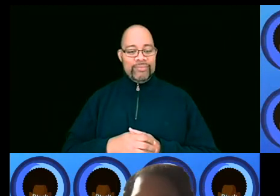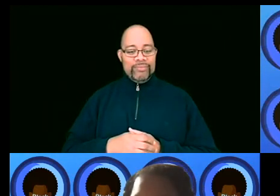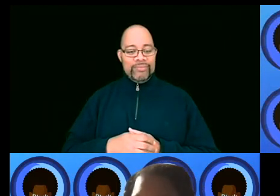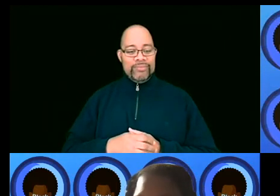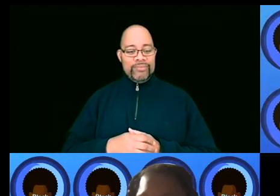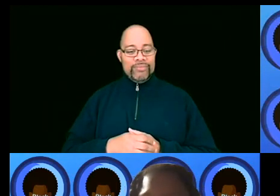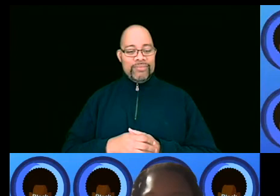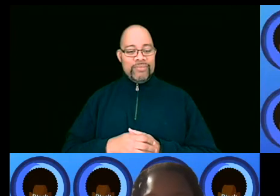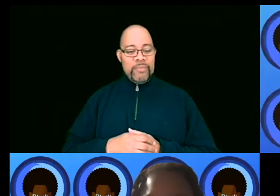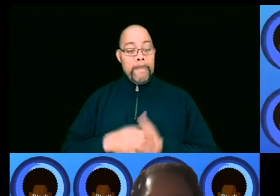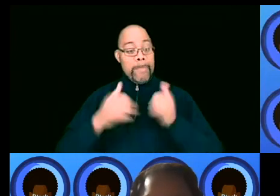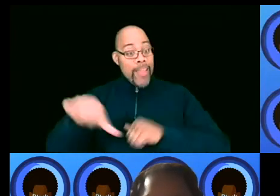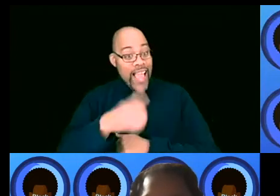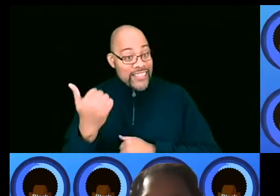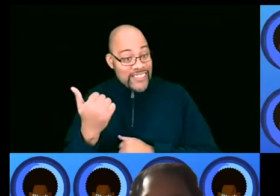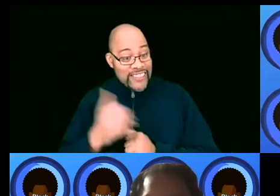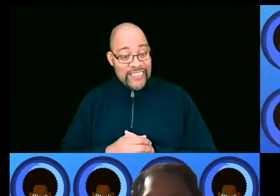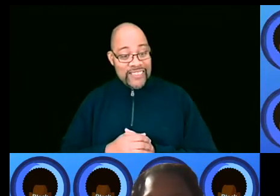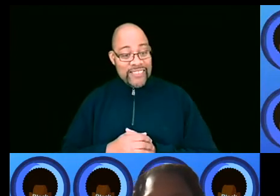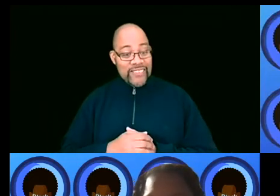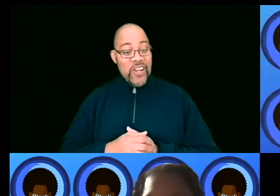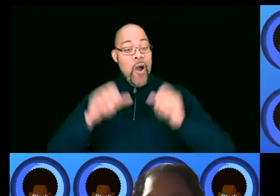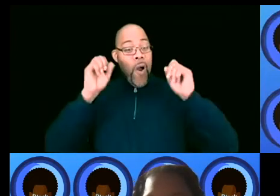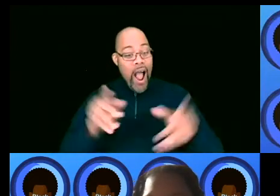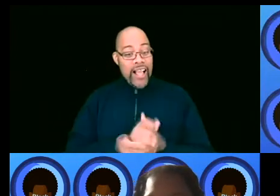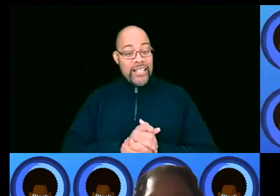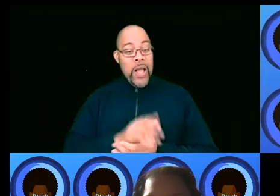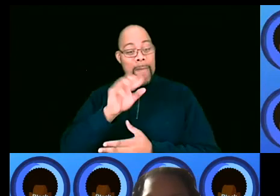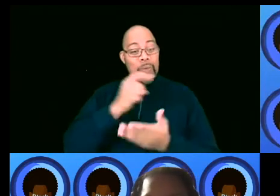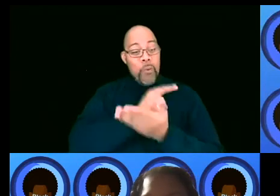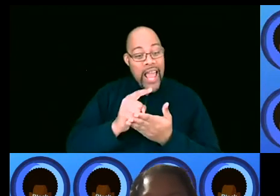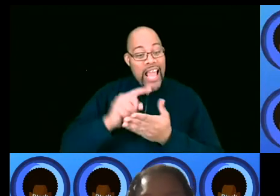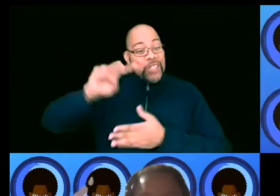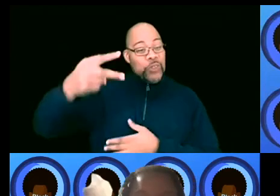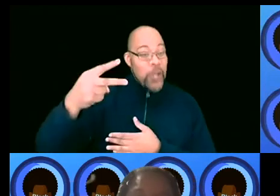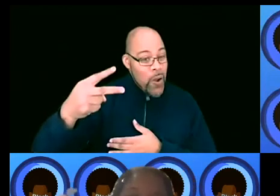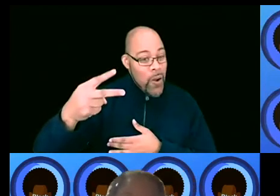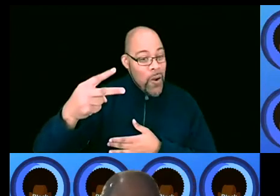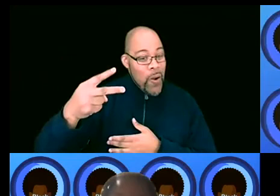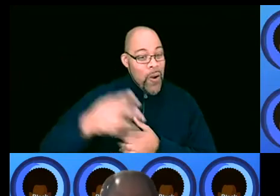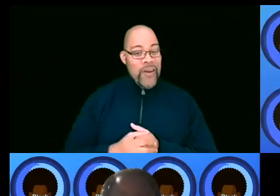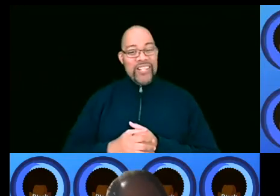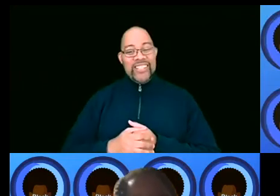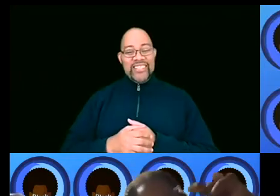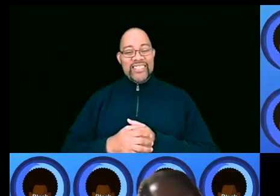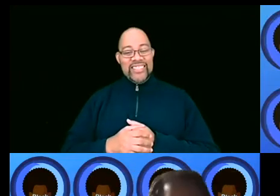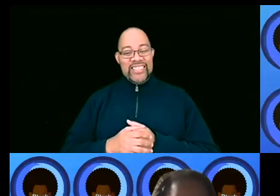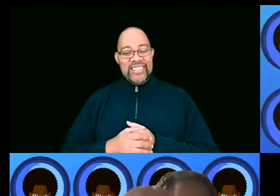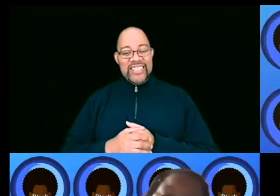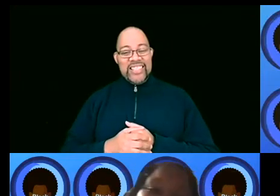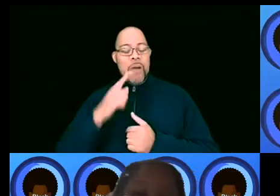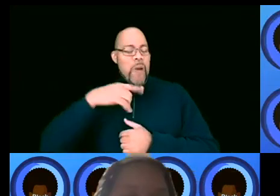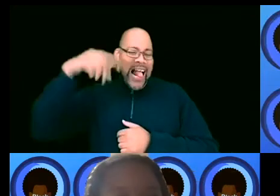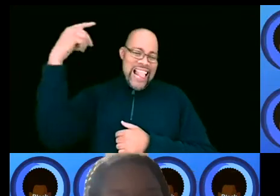Yes. Anybody else? All right, y'all. BIMS week 2. Big splash is about to be